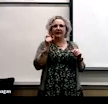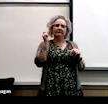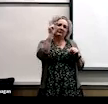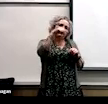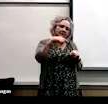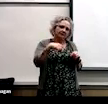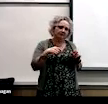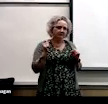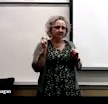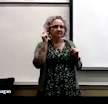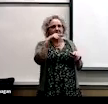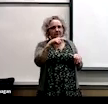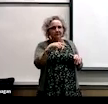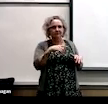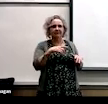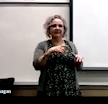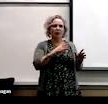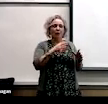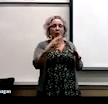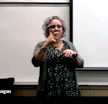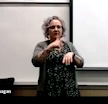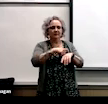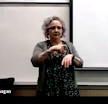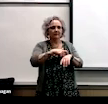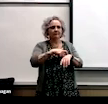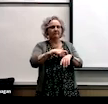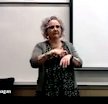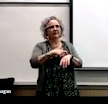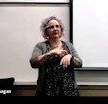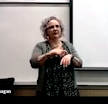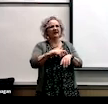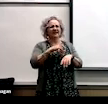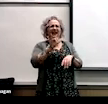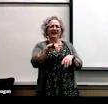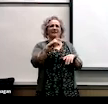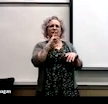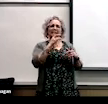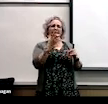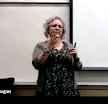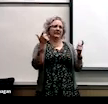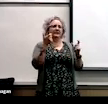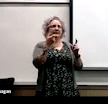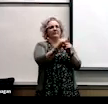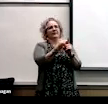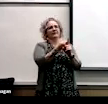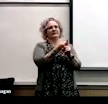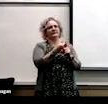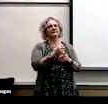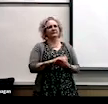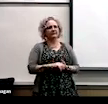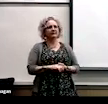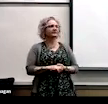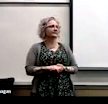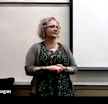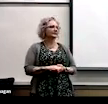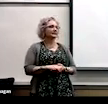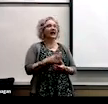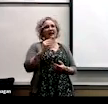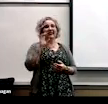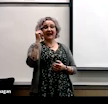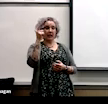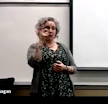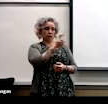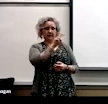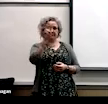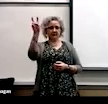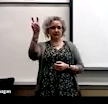as we're approaching that transition, I think it actually makes a huge difference to the patient experience and certainly to our ability to support them on the adult